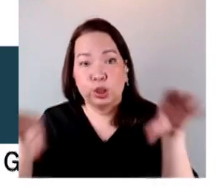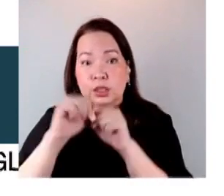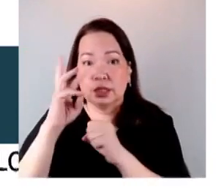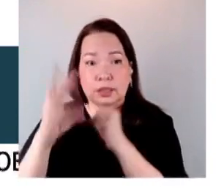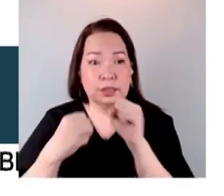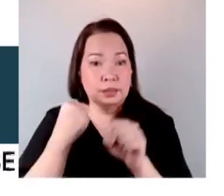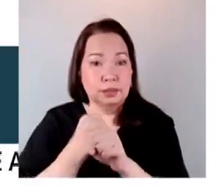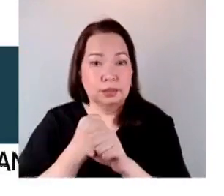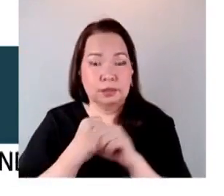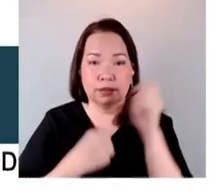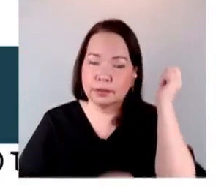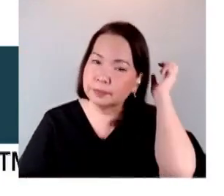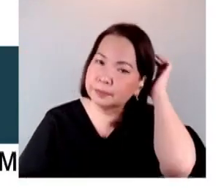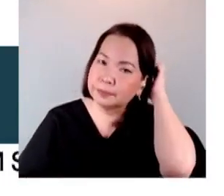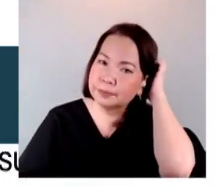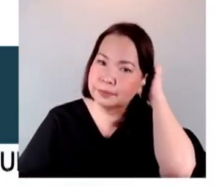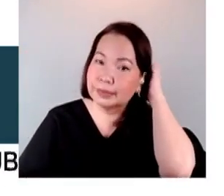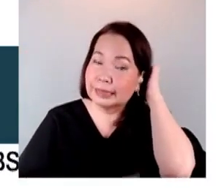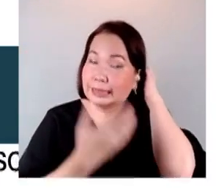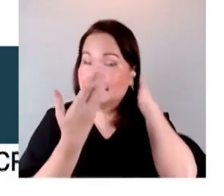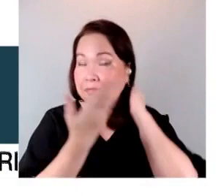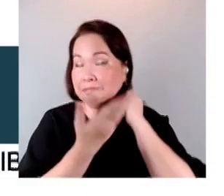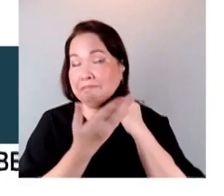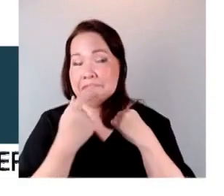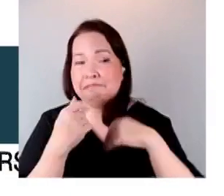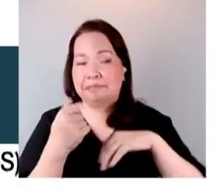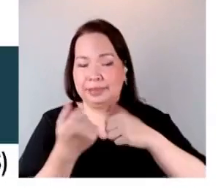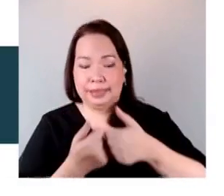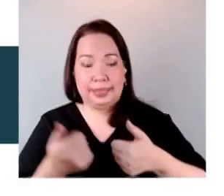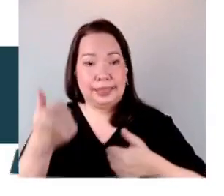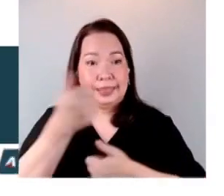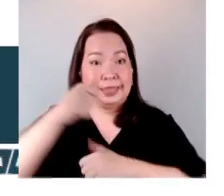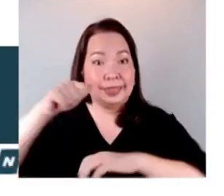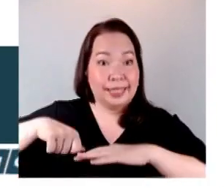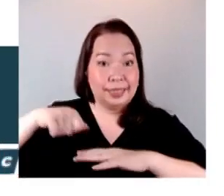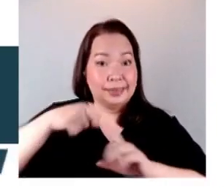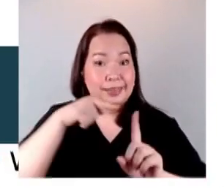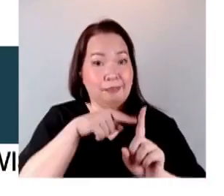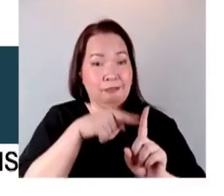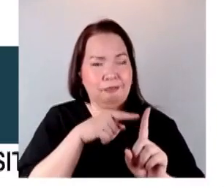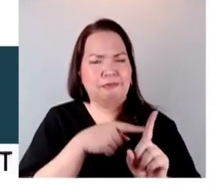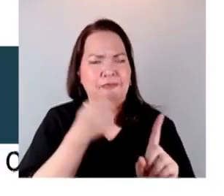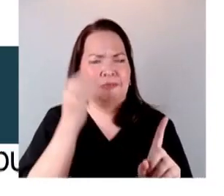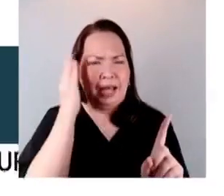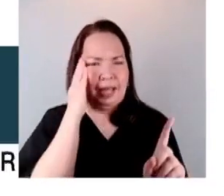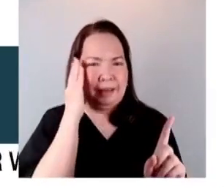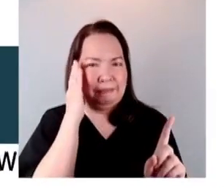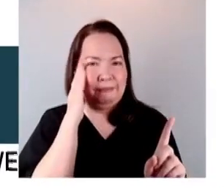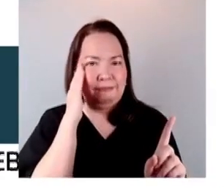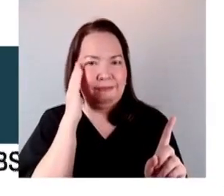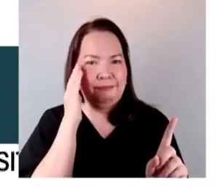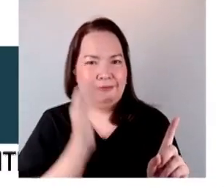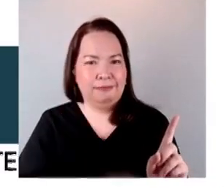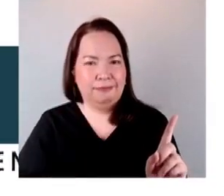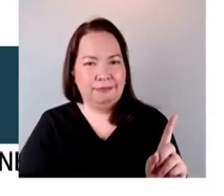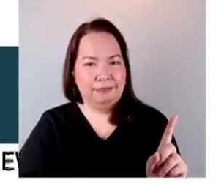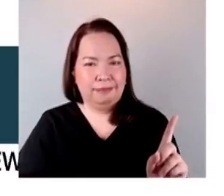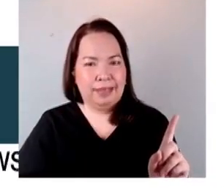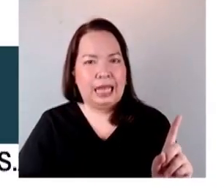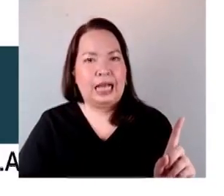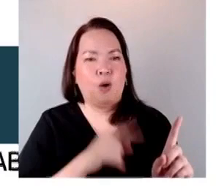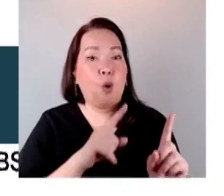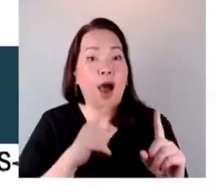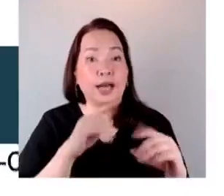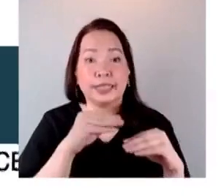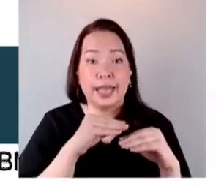Secretary appointed by Marcos Jr. Himself would know what the reverberations